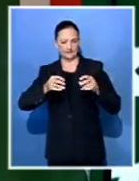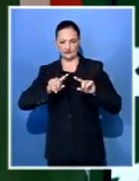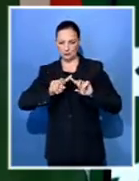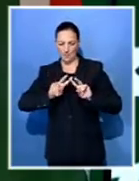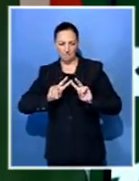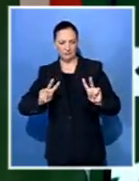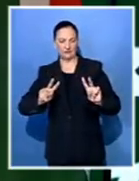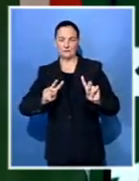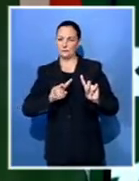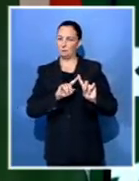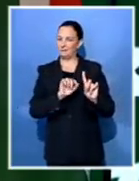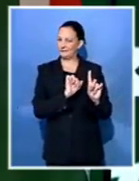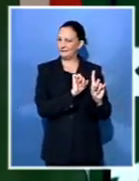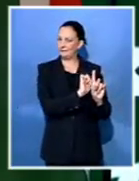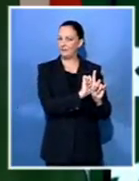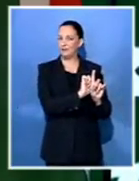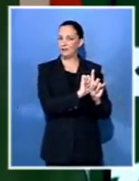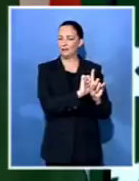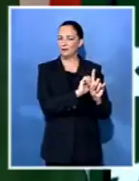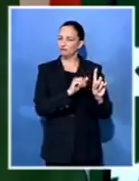Here was a noble man,